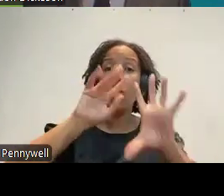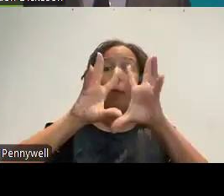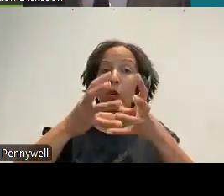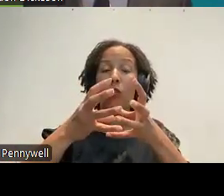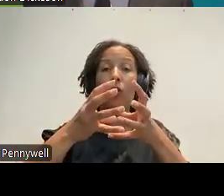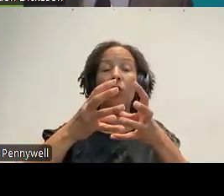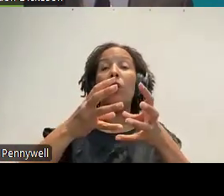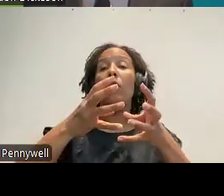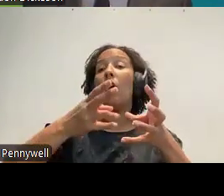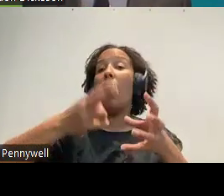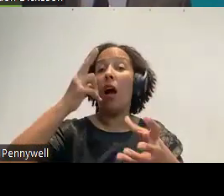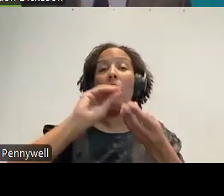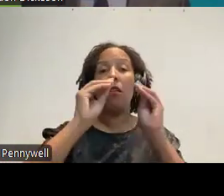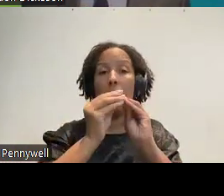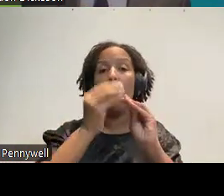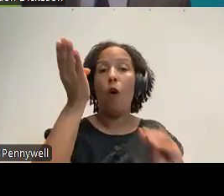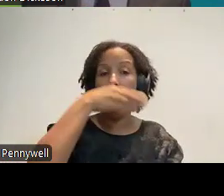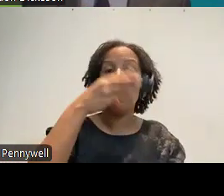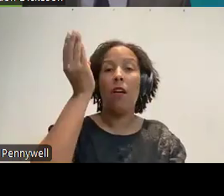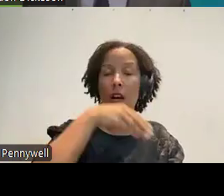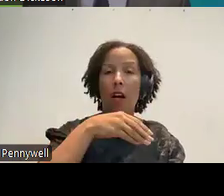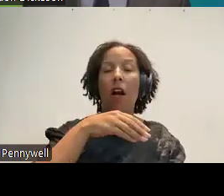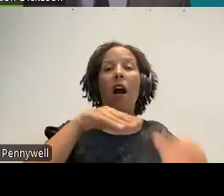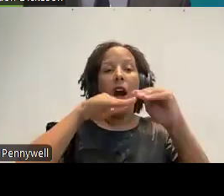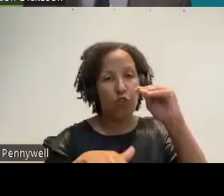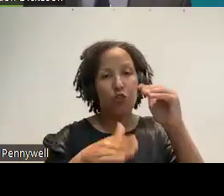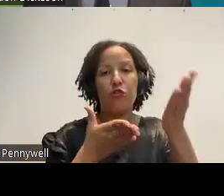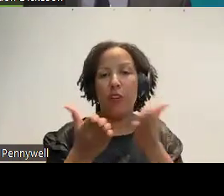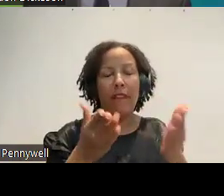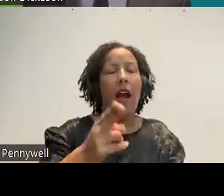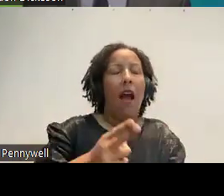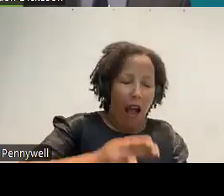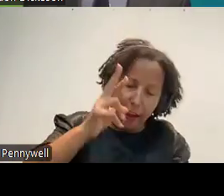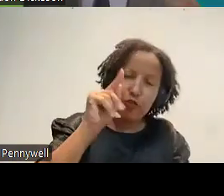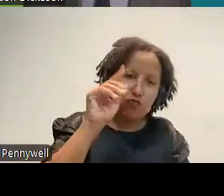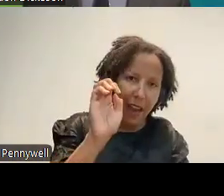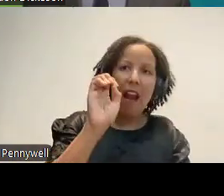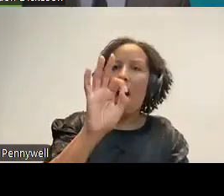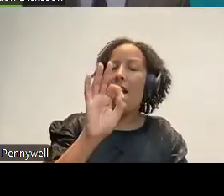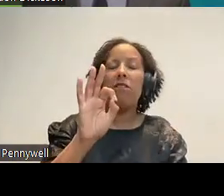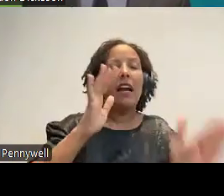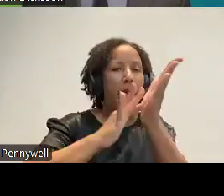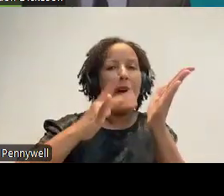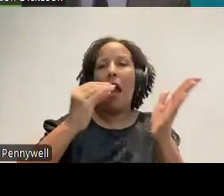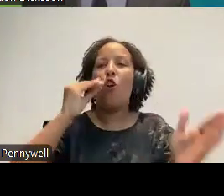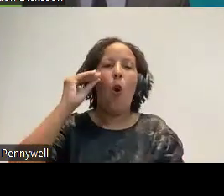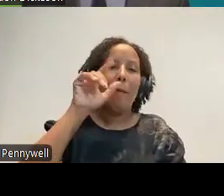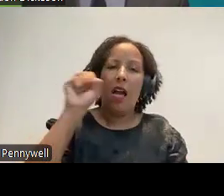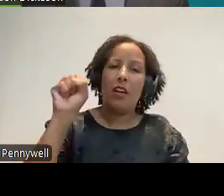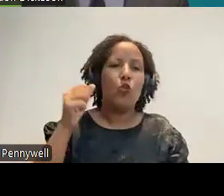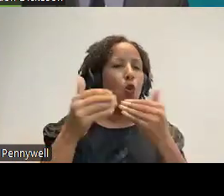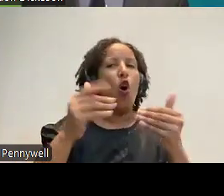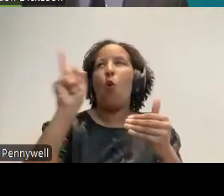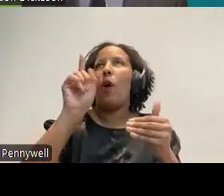severely underserved and have some of the highest rates of exploitation and homelessness, regardless of where they are in the